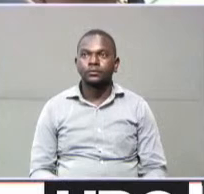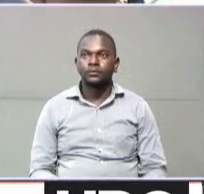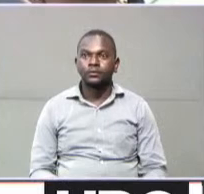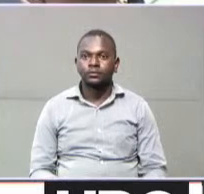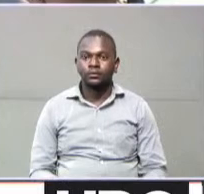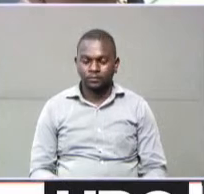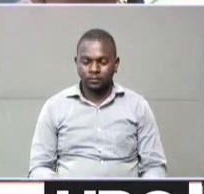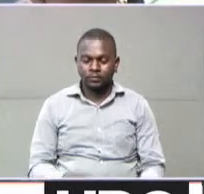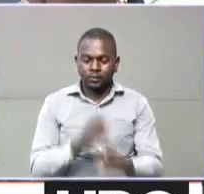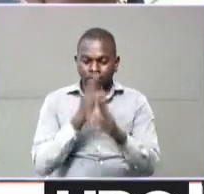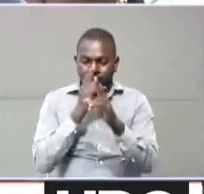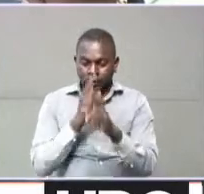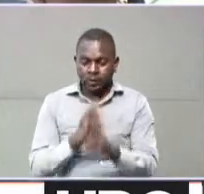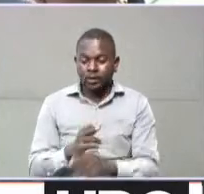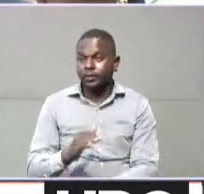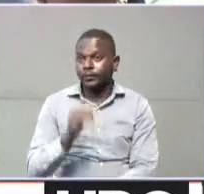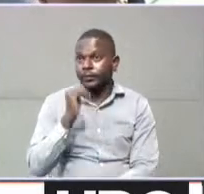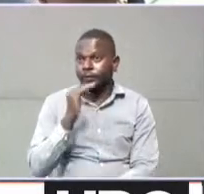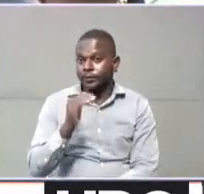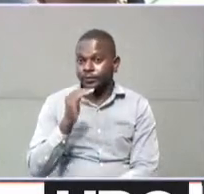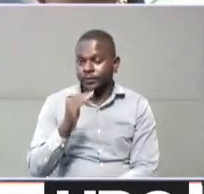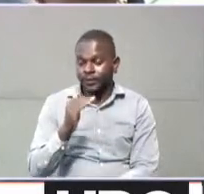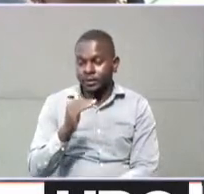uh mr speaker sir